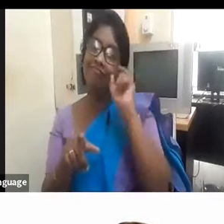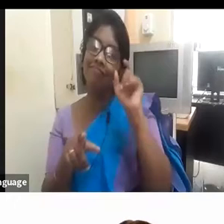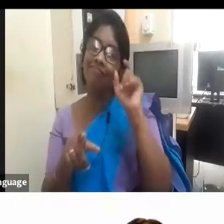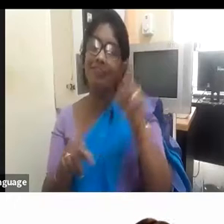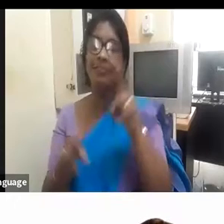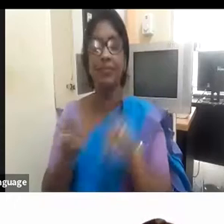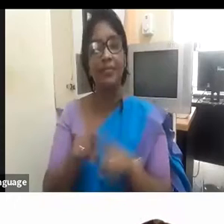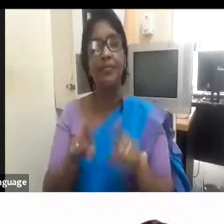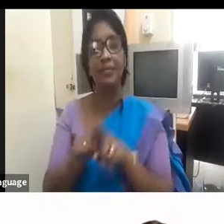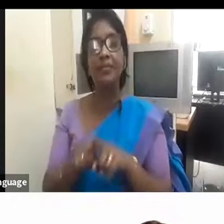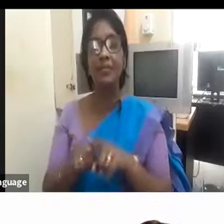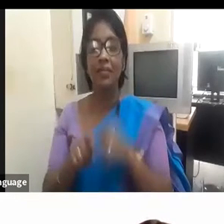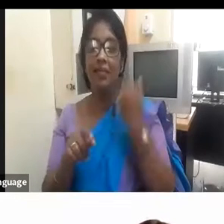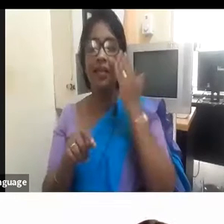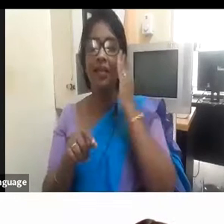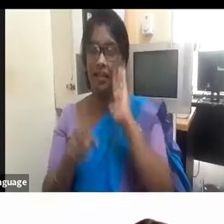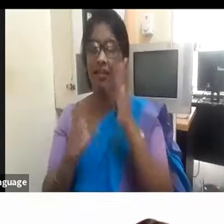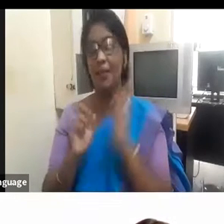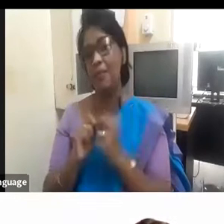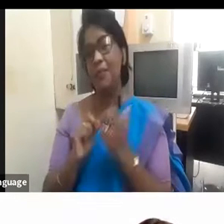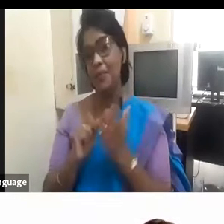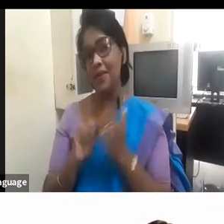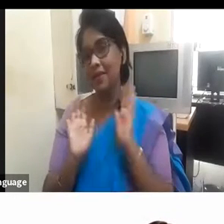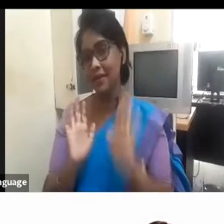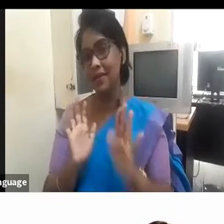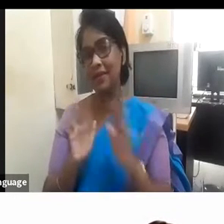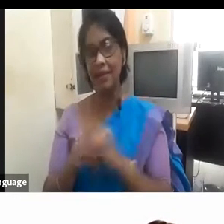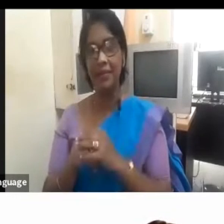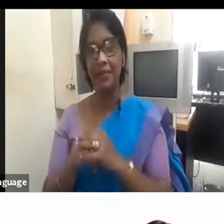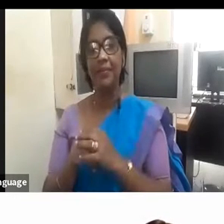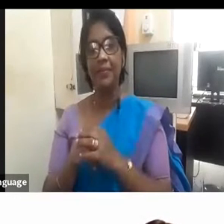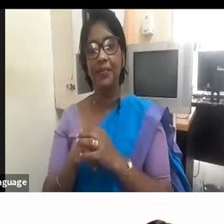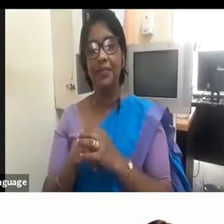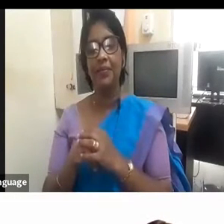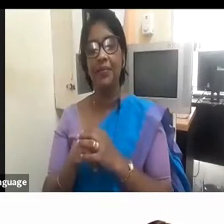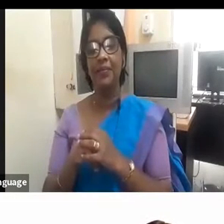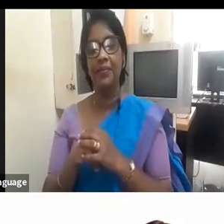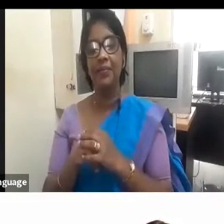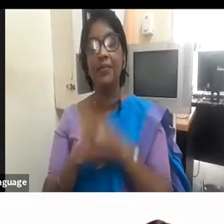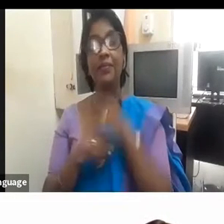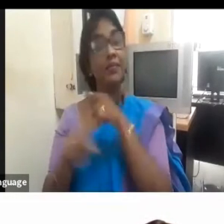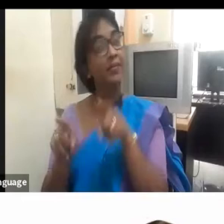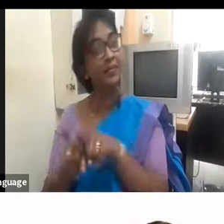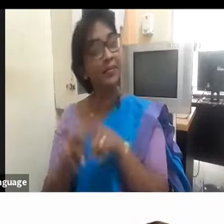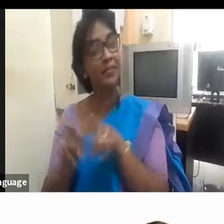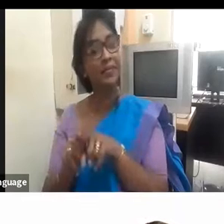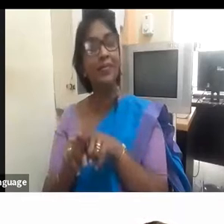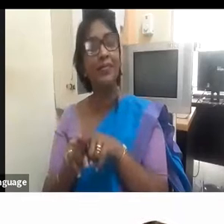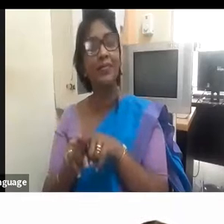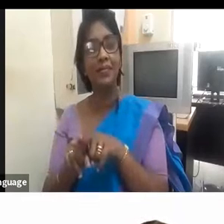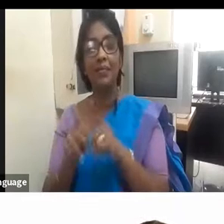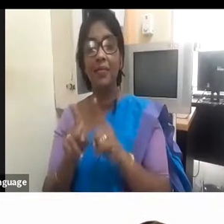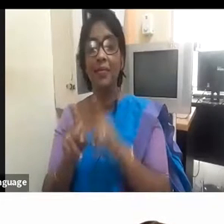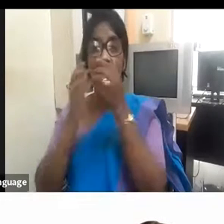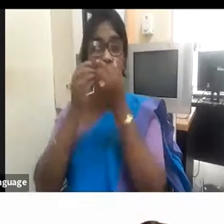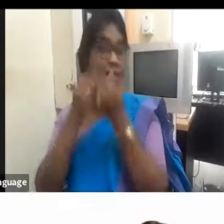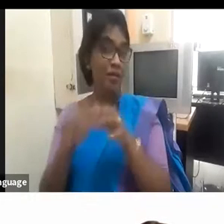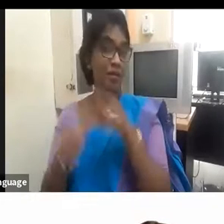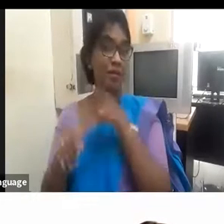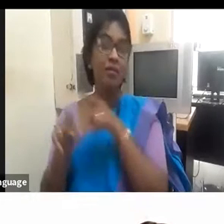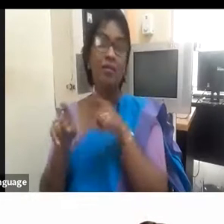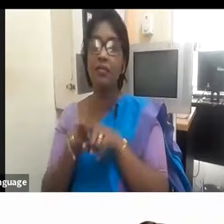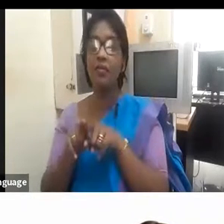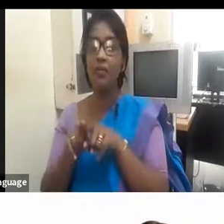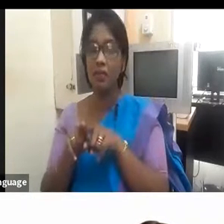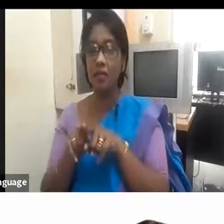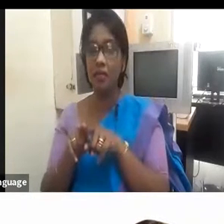So it's not easy to implement this kind of thing. So at very beginning, these are the things that I learned. So in order to